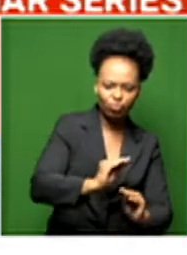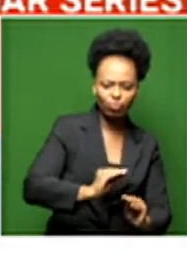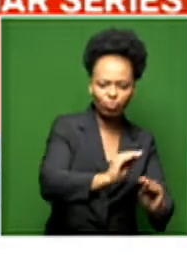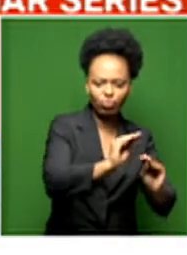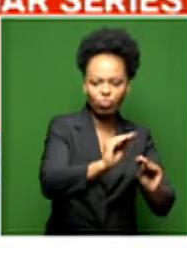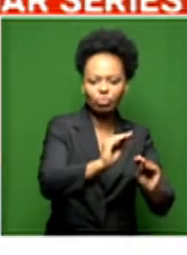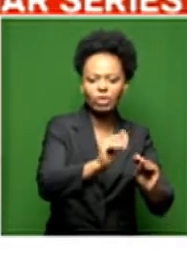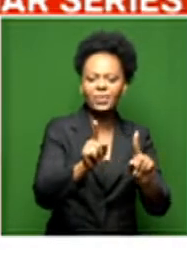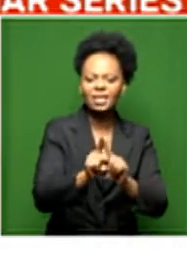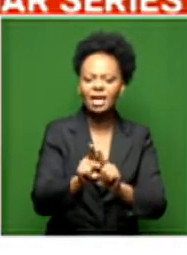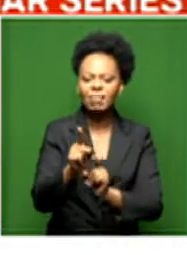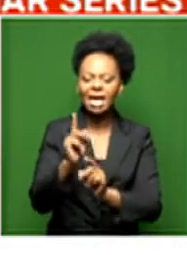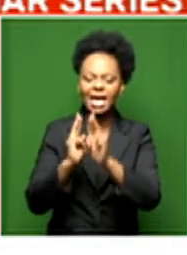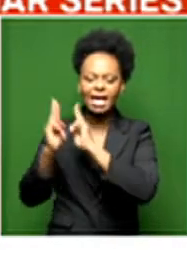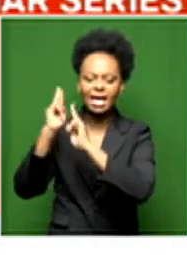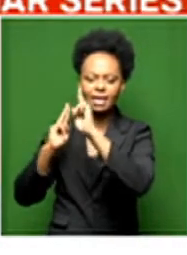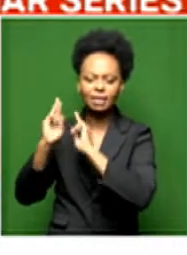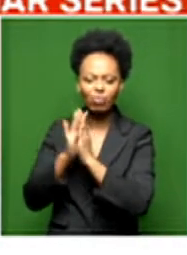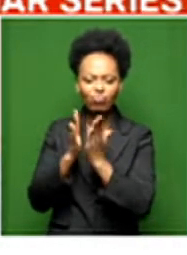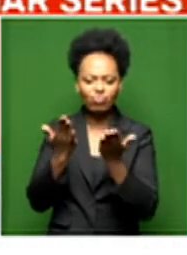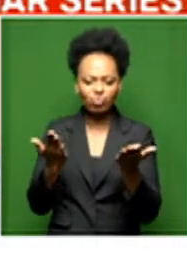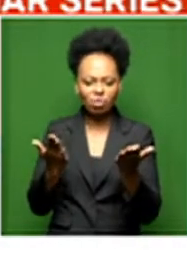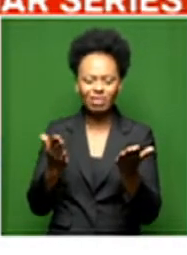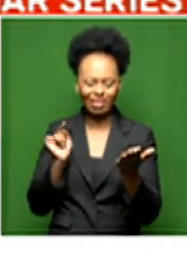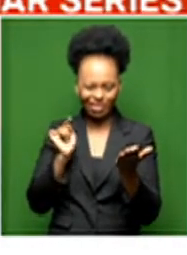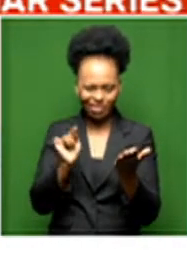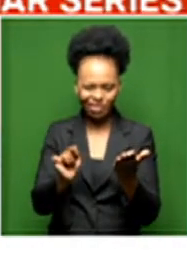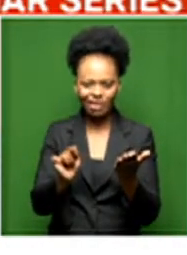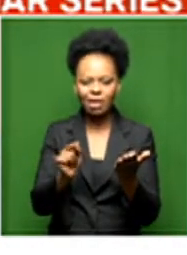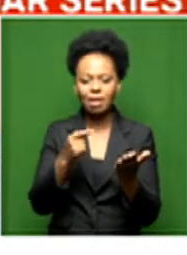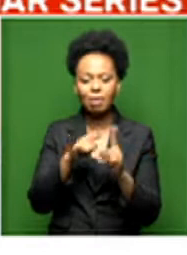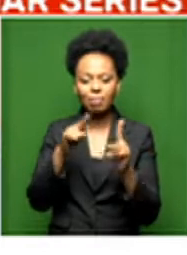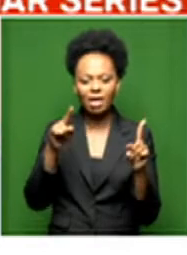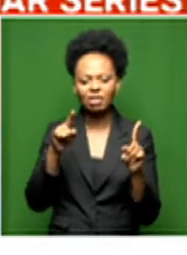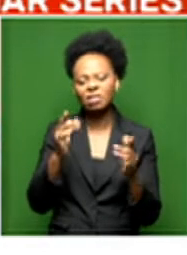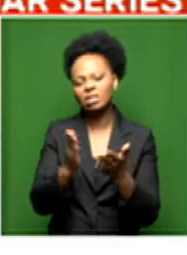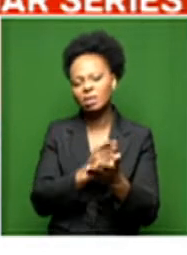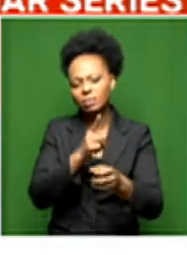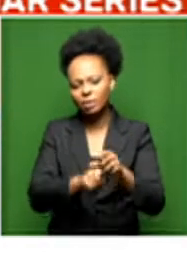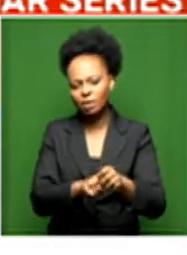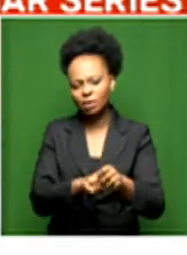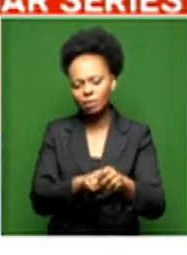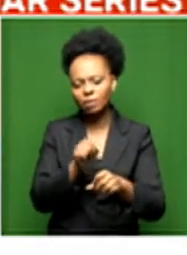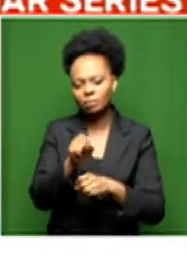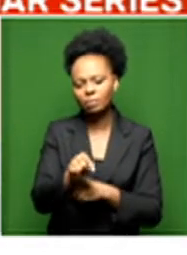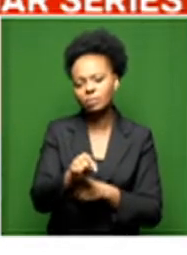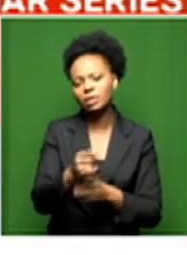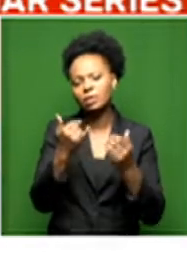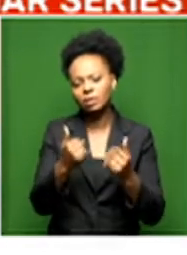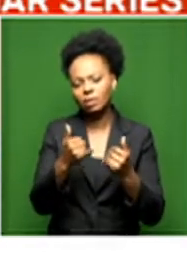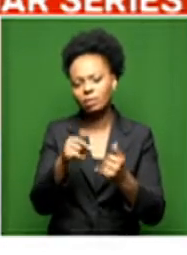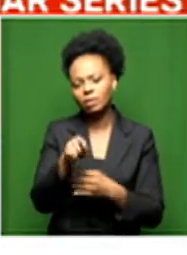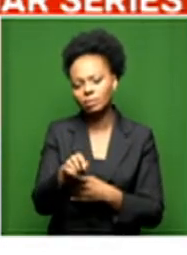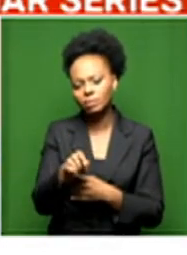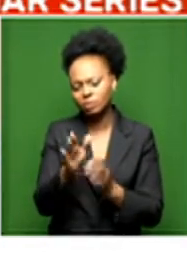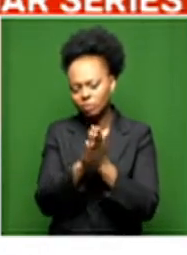history books. I think the thing is the syllabus and the curriculum. People, when they teach, they focus on what